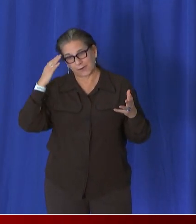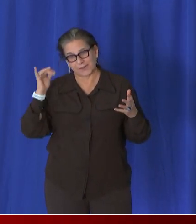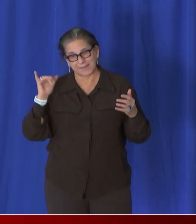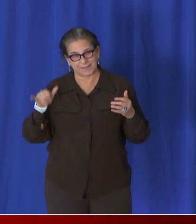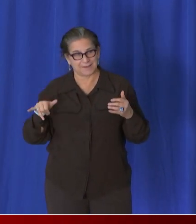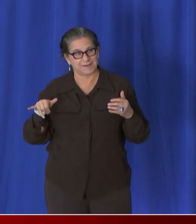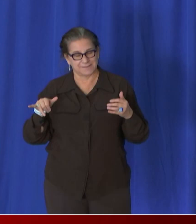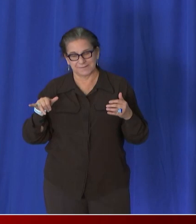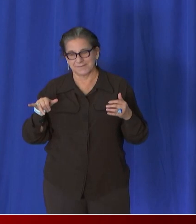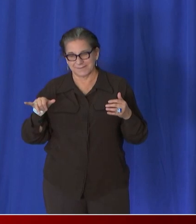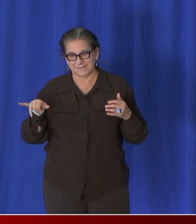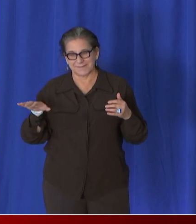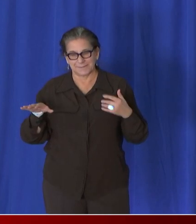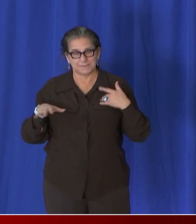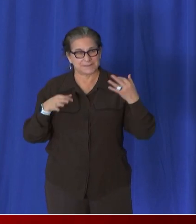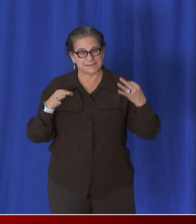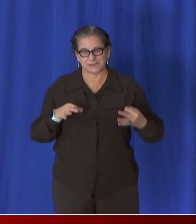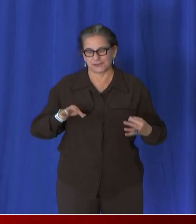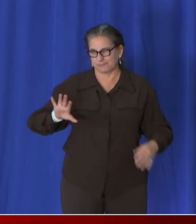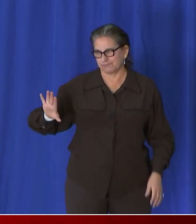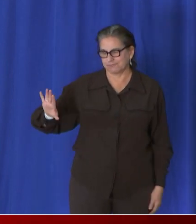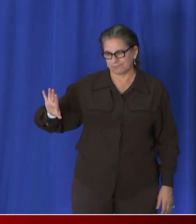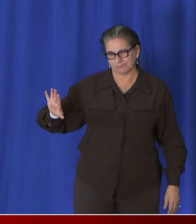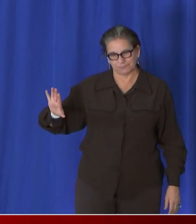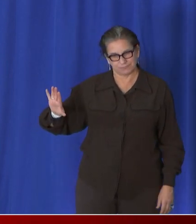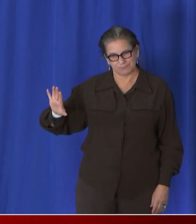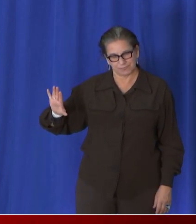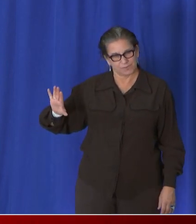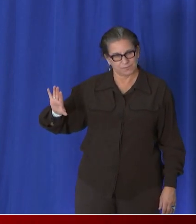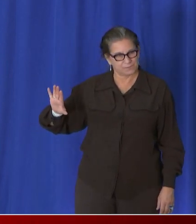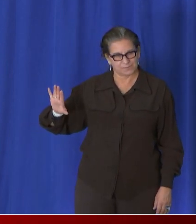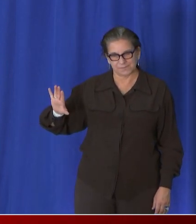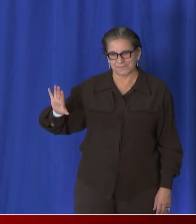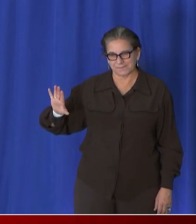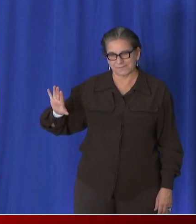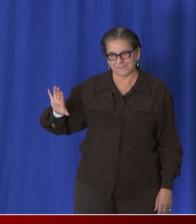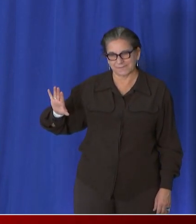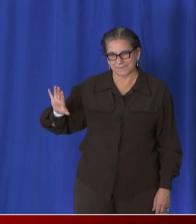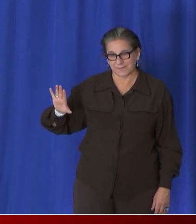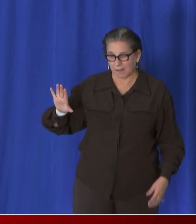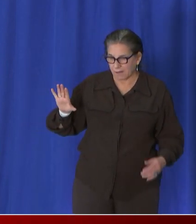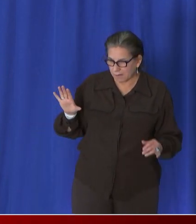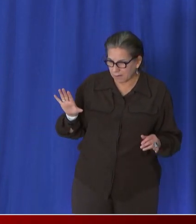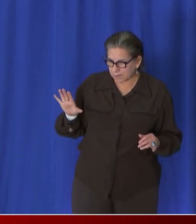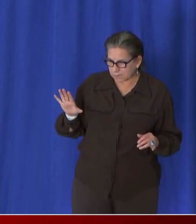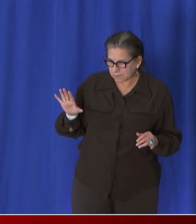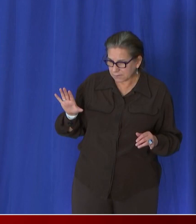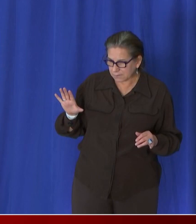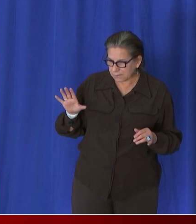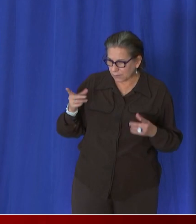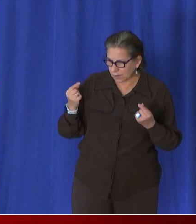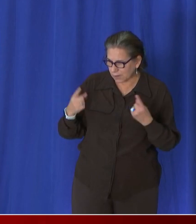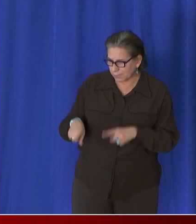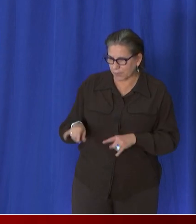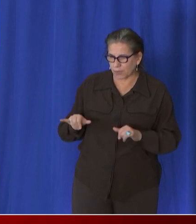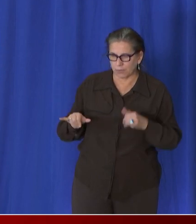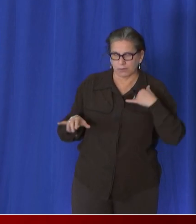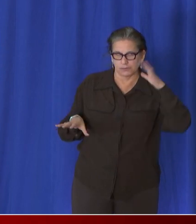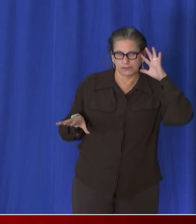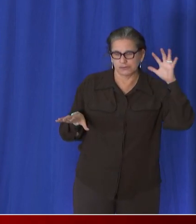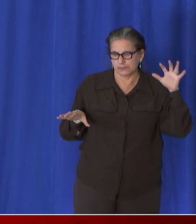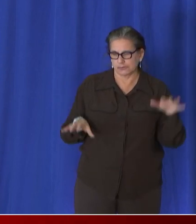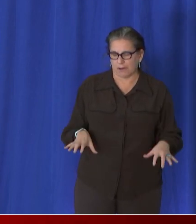and he'll report that. We're all pretty stunned by what happened. We only